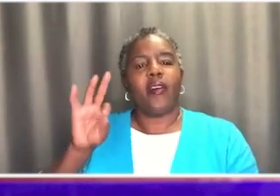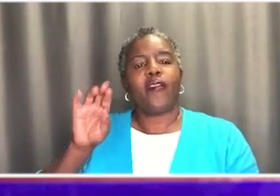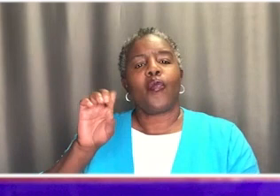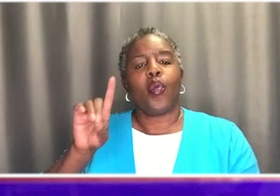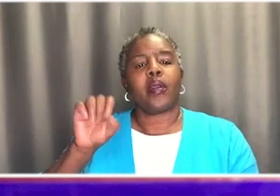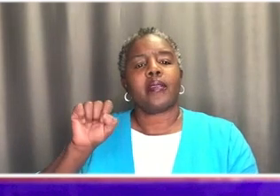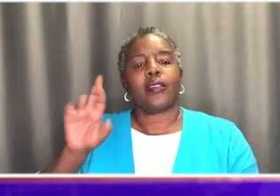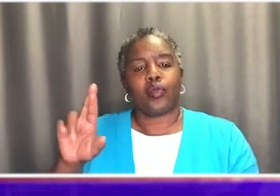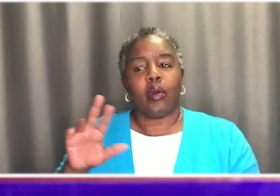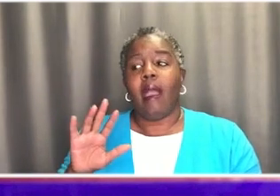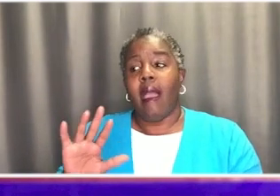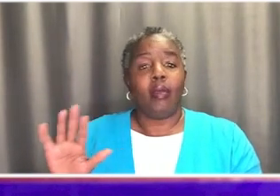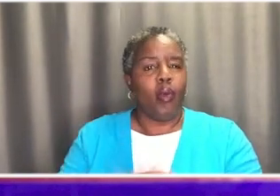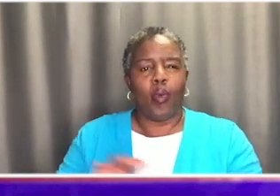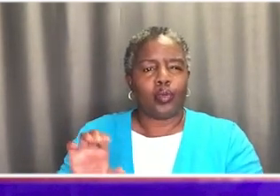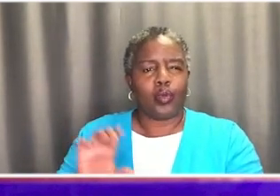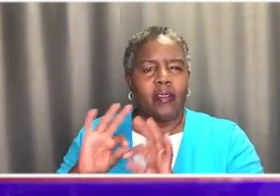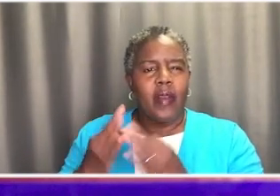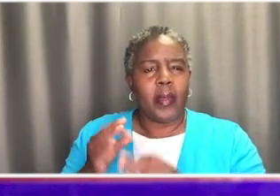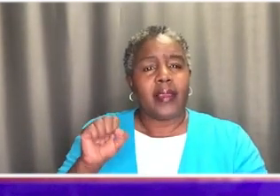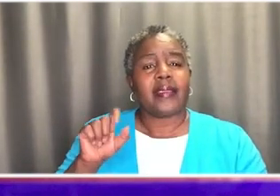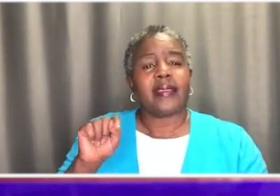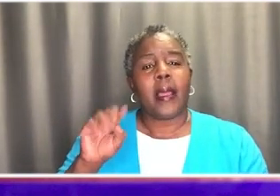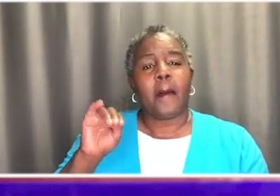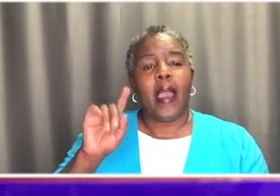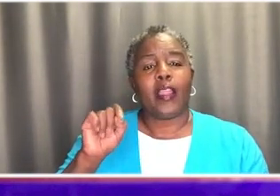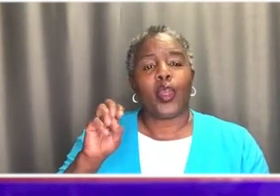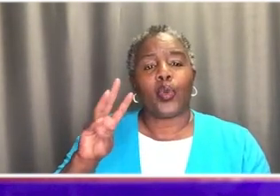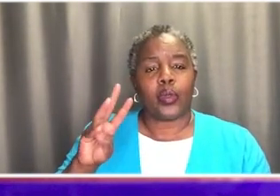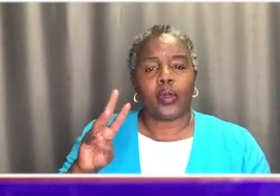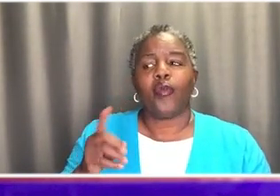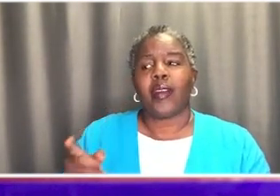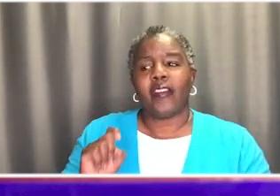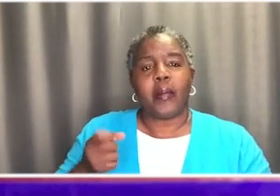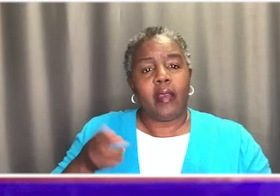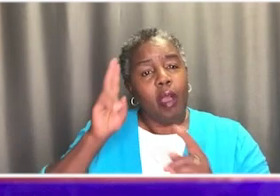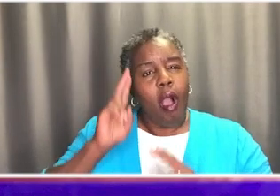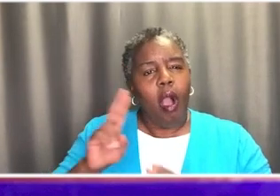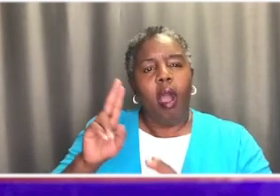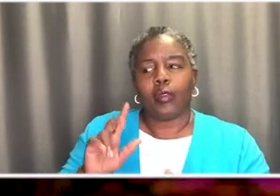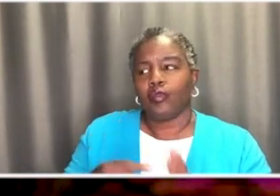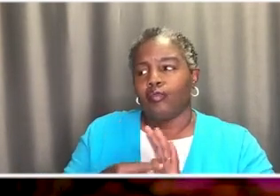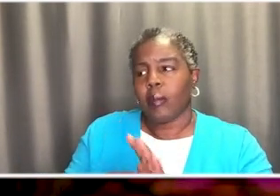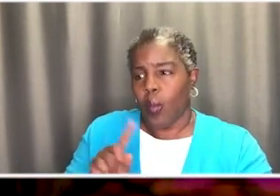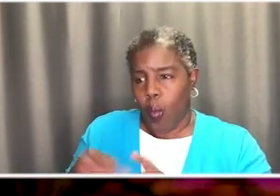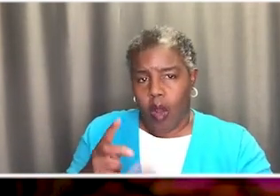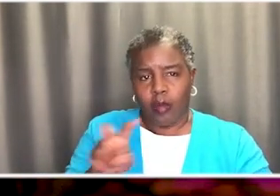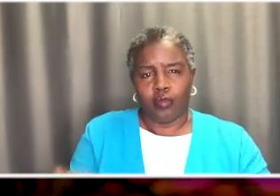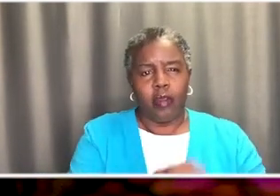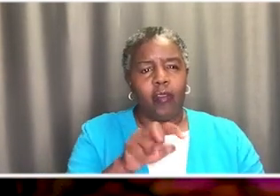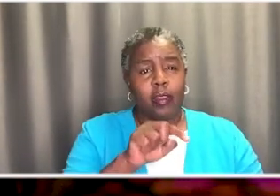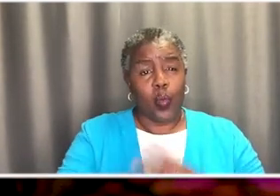family for allowing me the privilege to represent you when I travel the world. And I just want to thank you